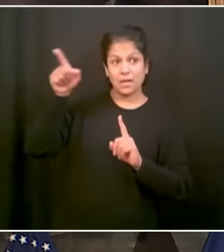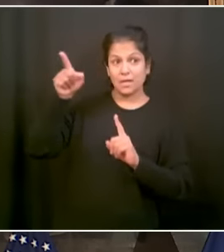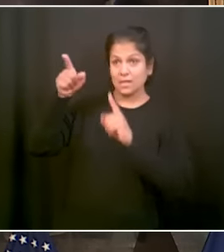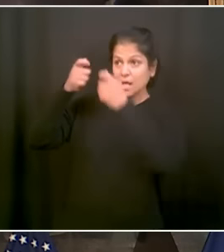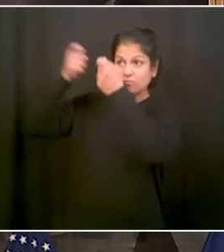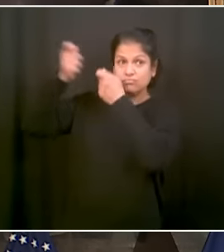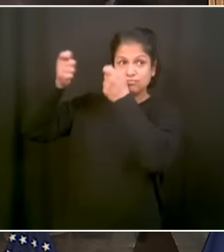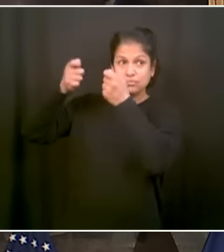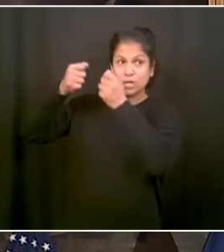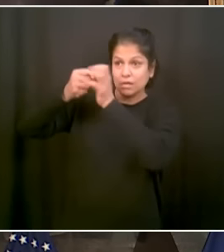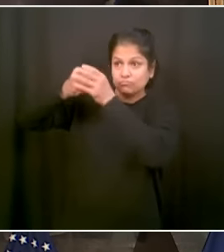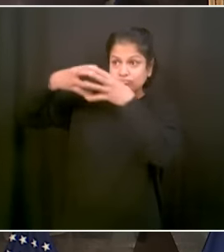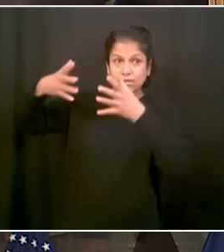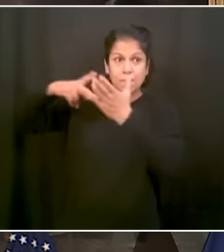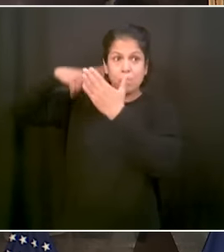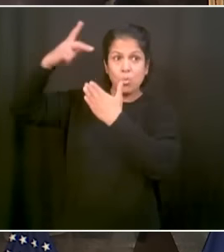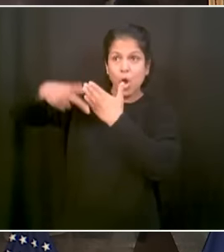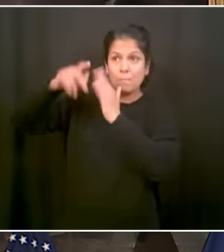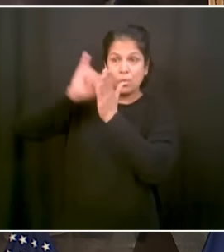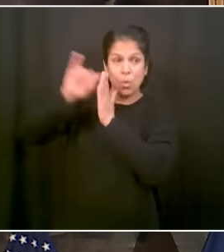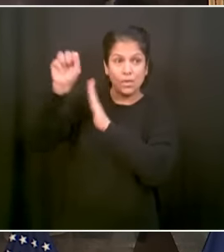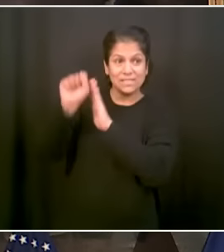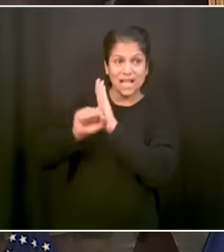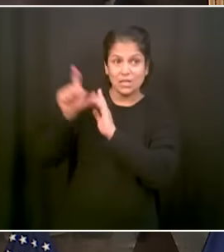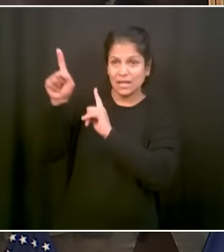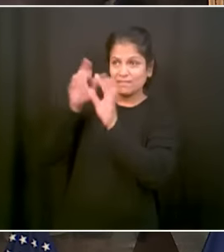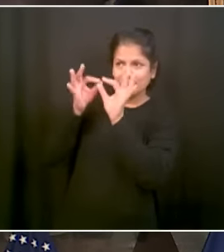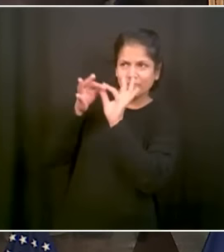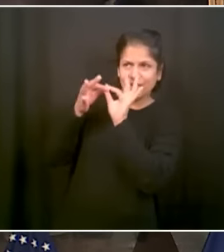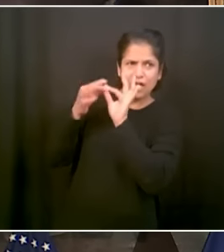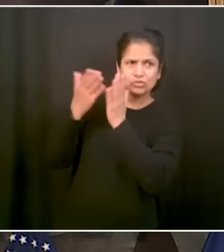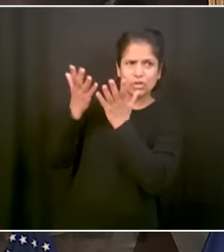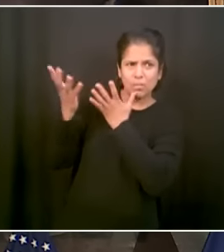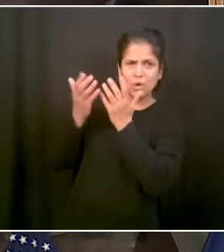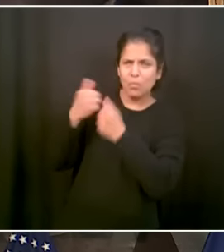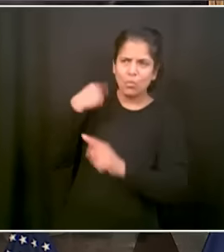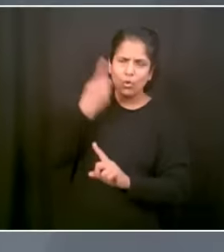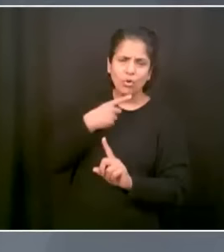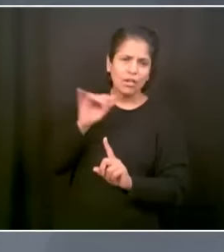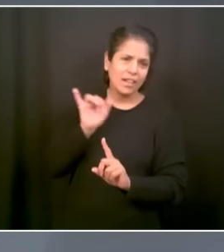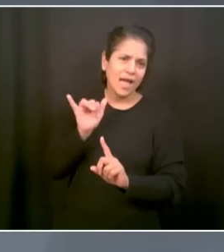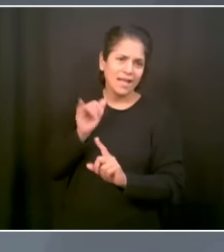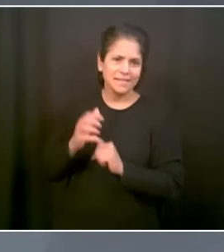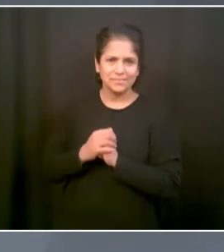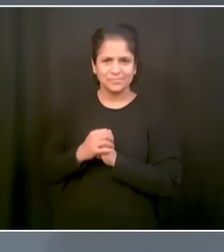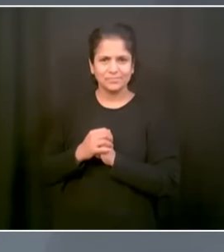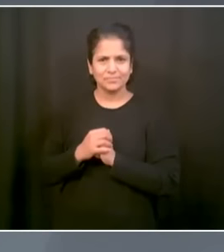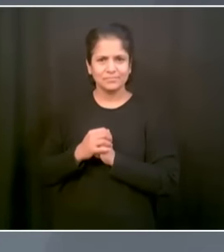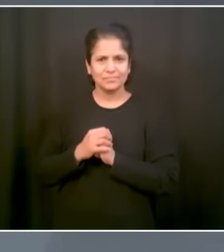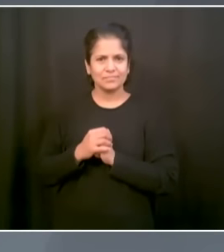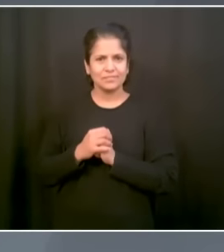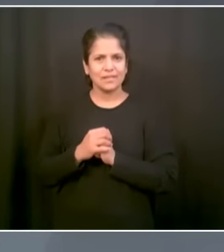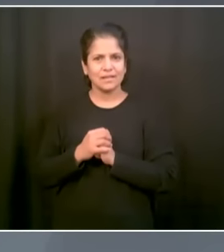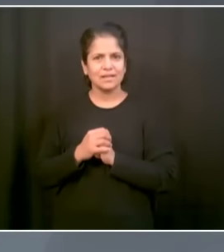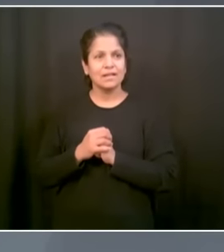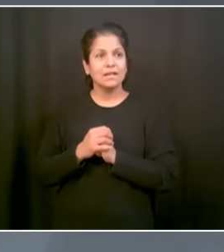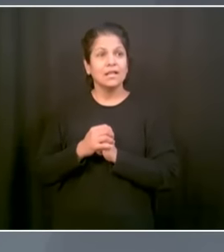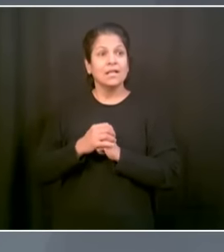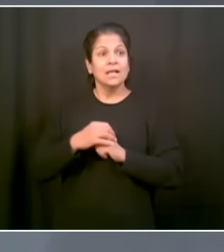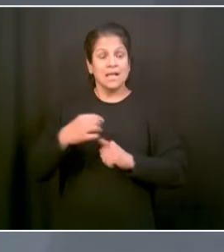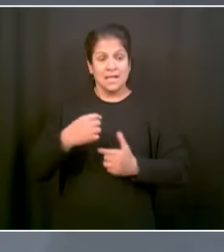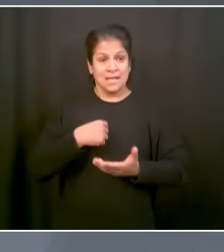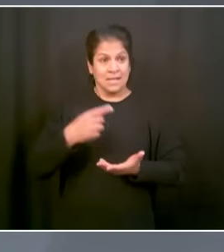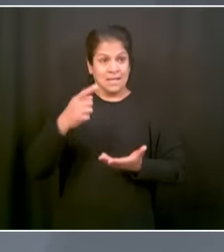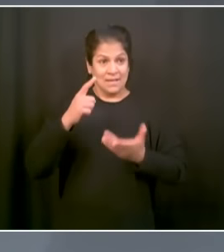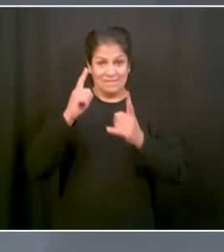that fixed? What does it look like? And how do you convince lawmakers? I think the fix is that New York City would be delivered